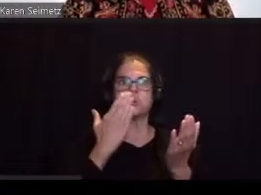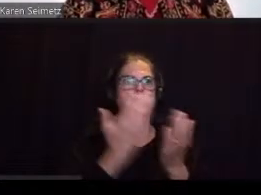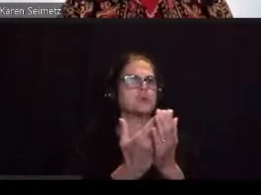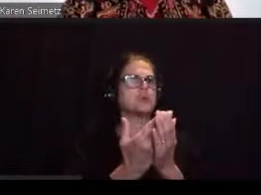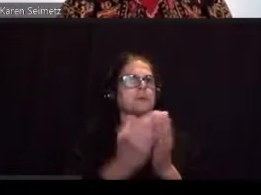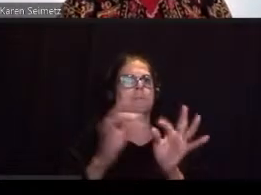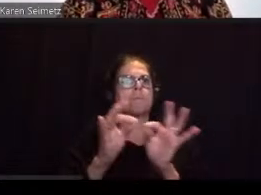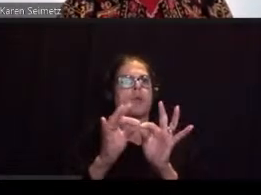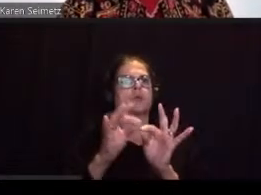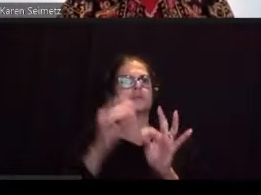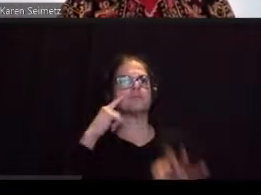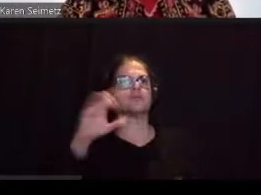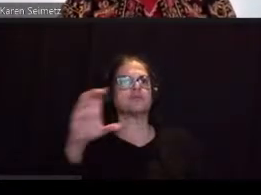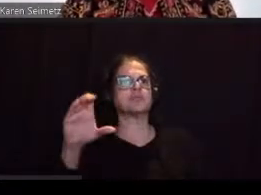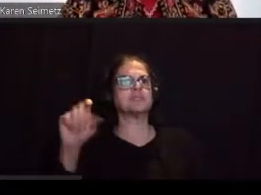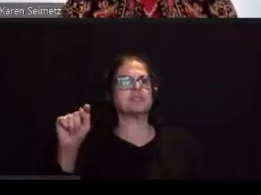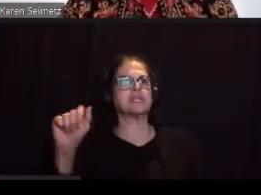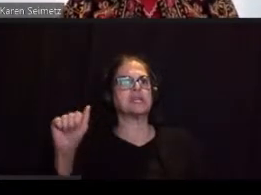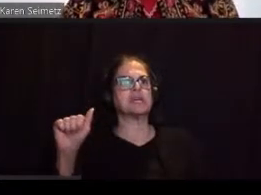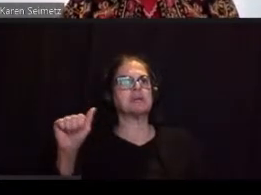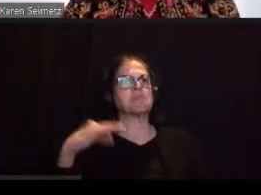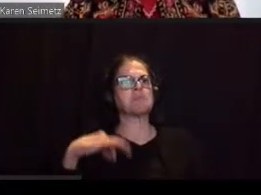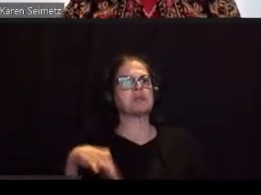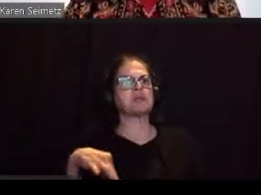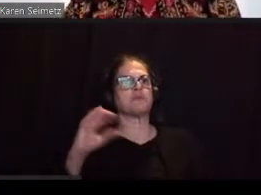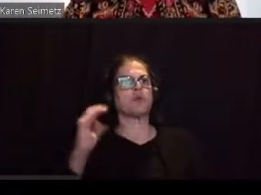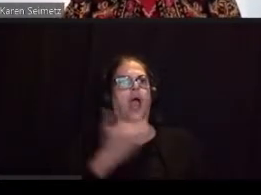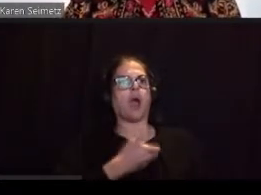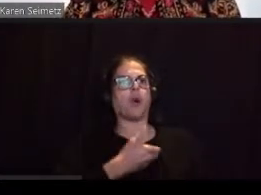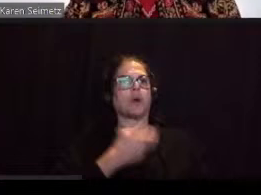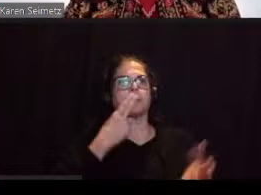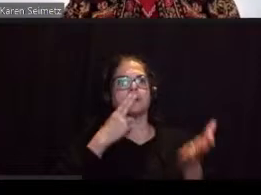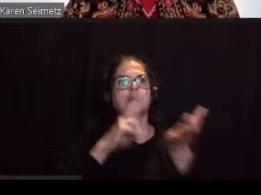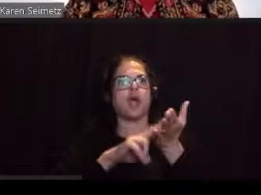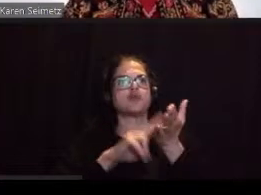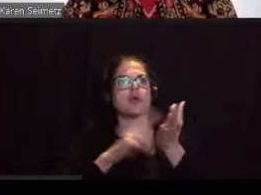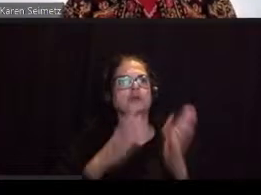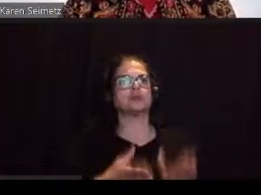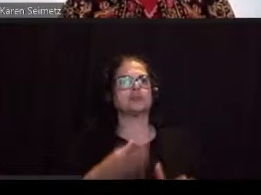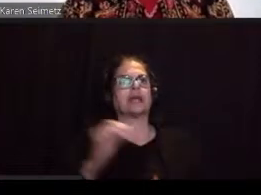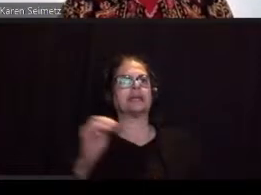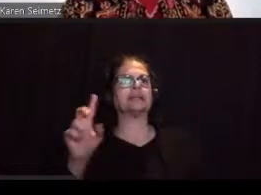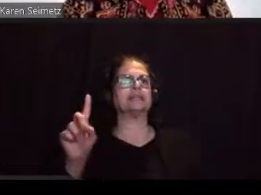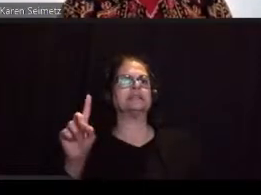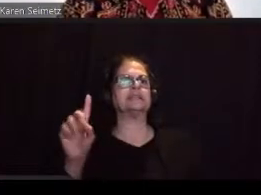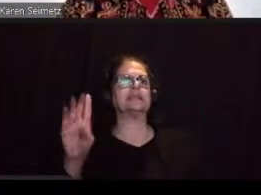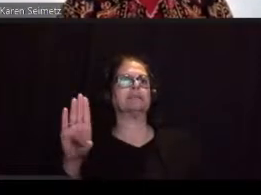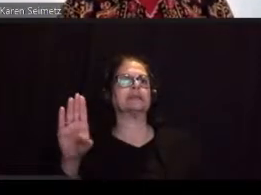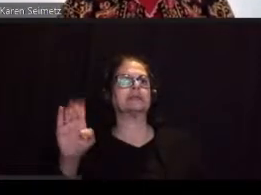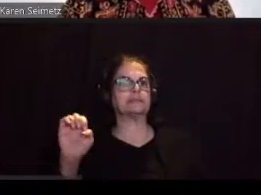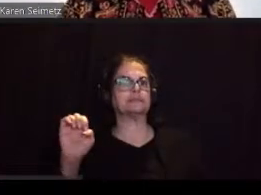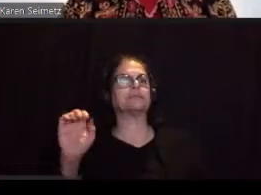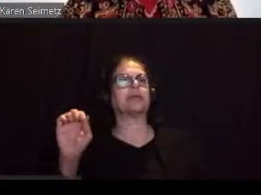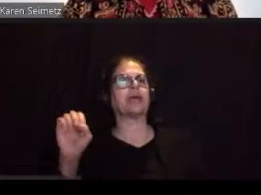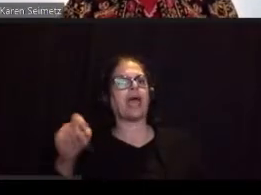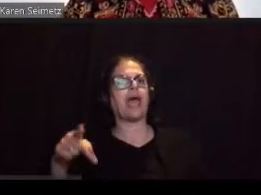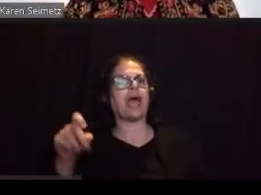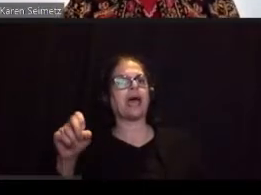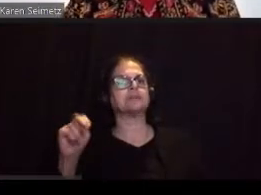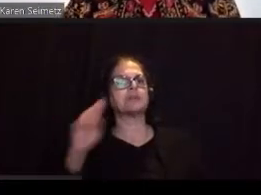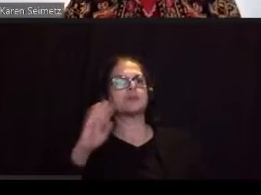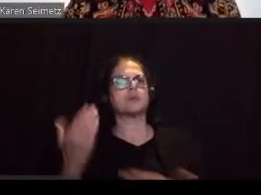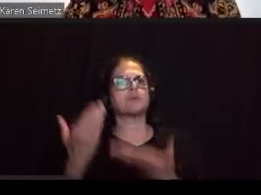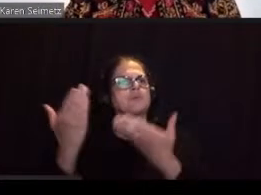CTA and quite beneficial to our contractors and DBEs. We believe that Aspen will provide excellent service